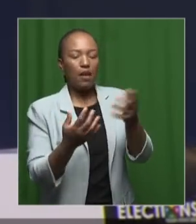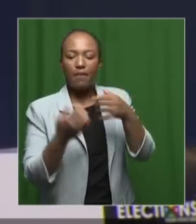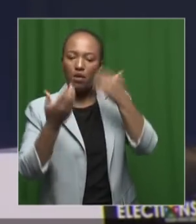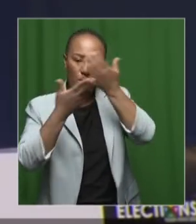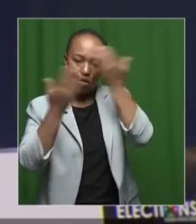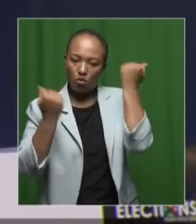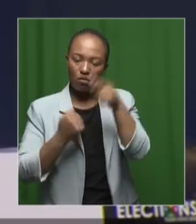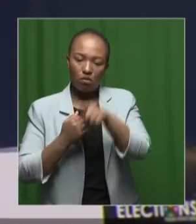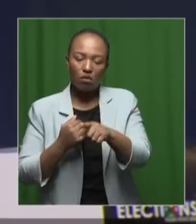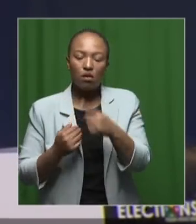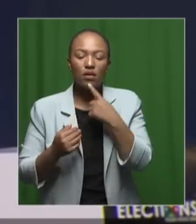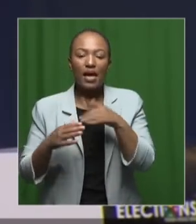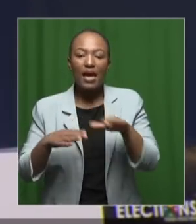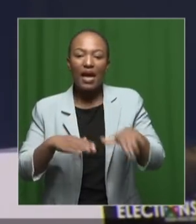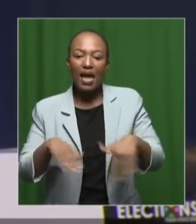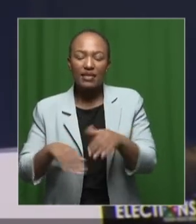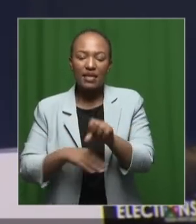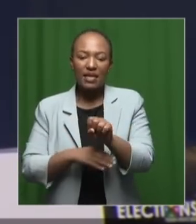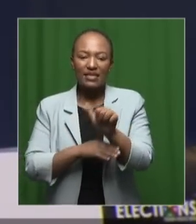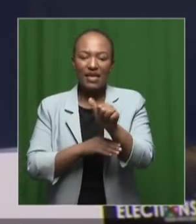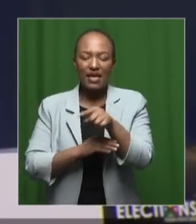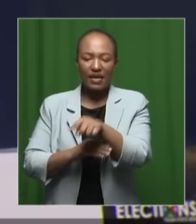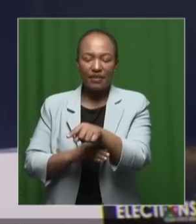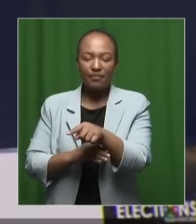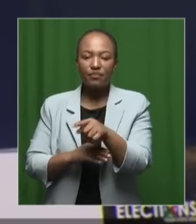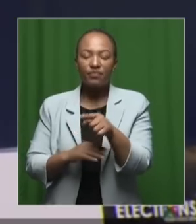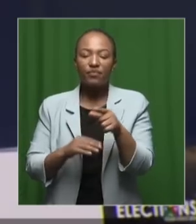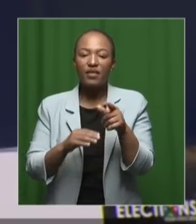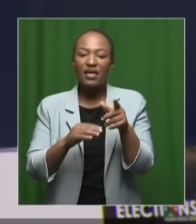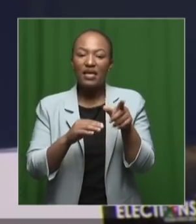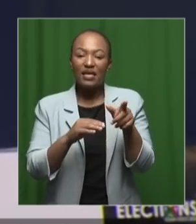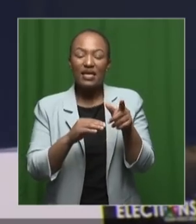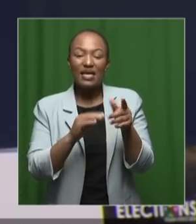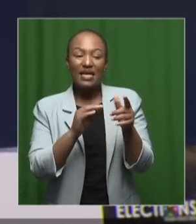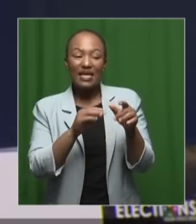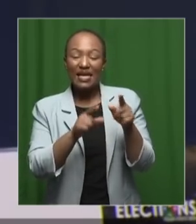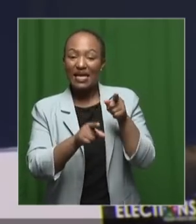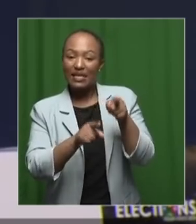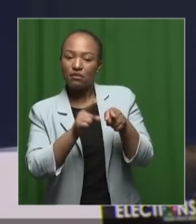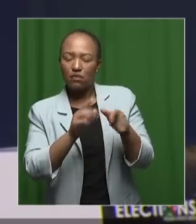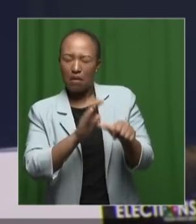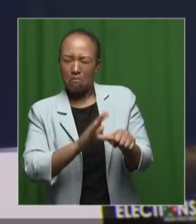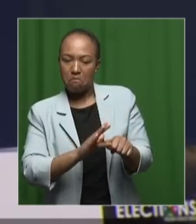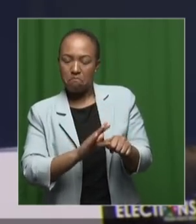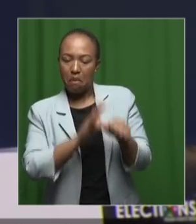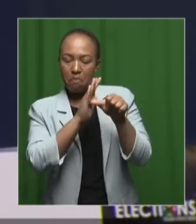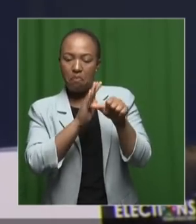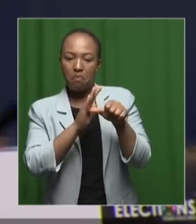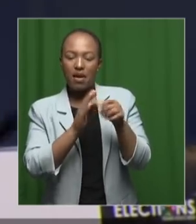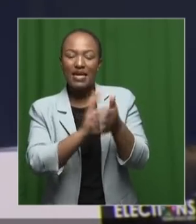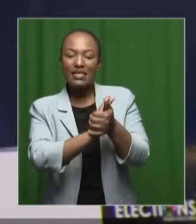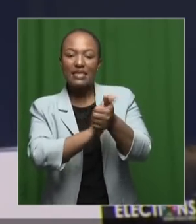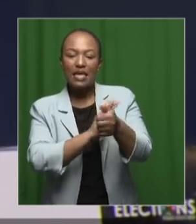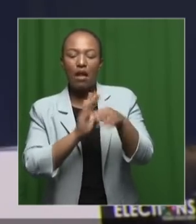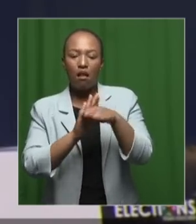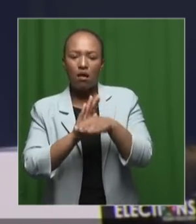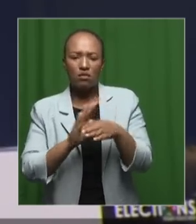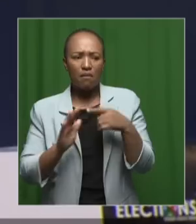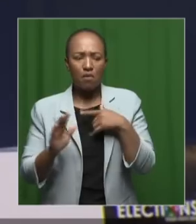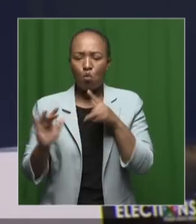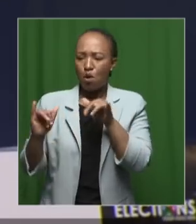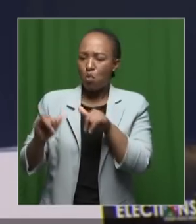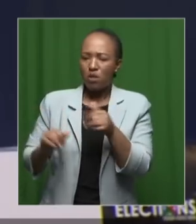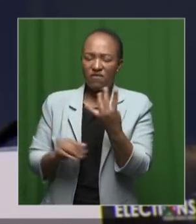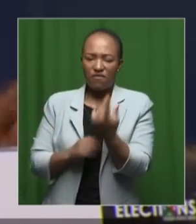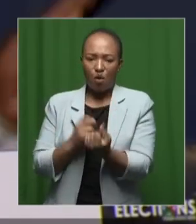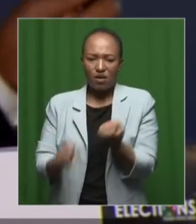proposed by ActionSA. The critical skills list, we've already reviewed it 3 times. We are not waiting for 4 years, Isami. We